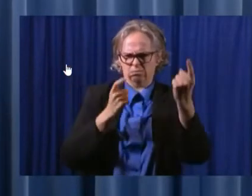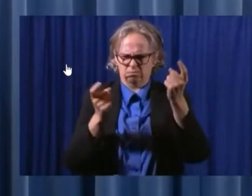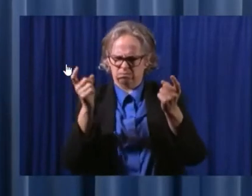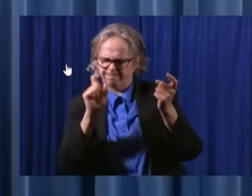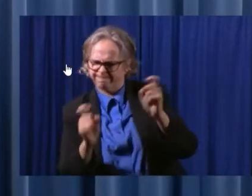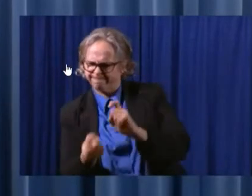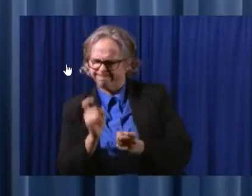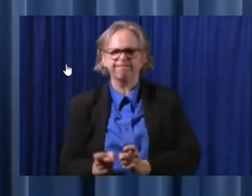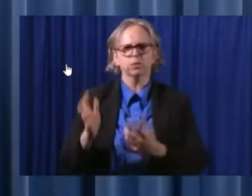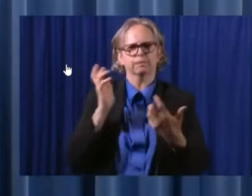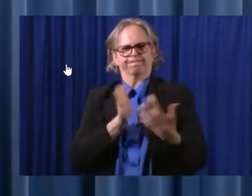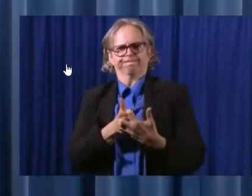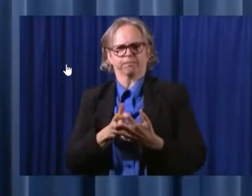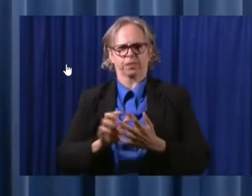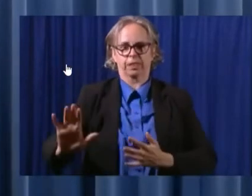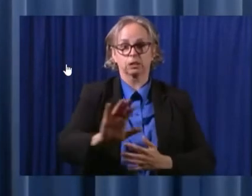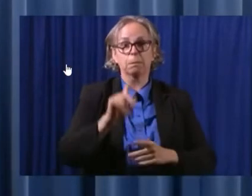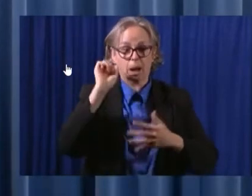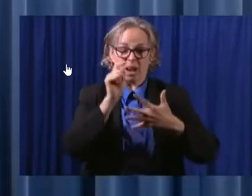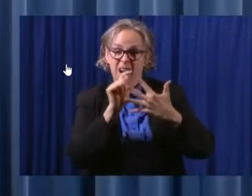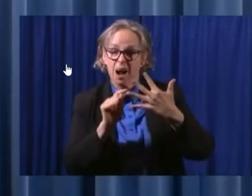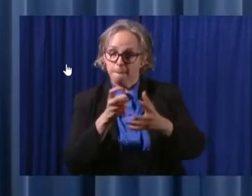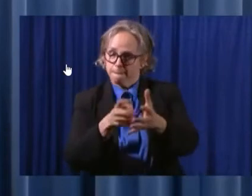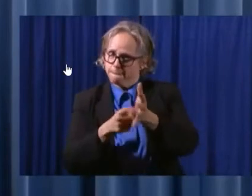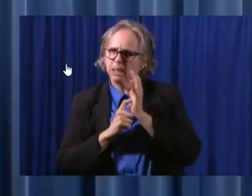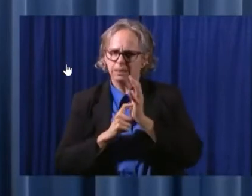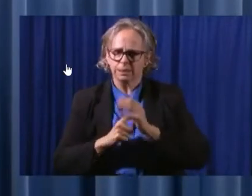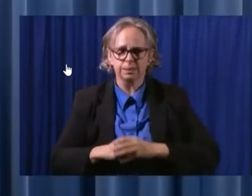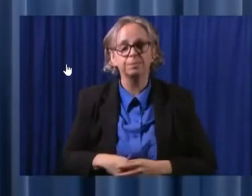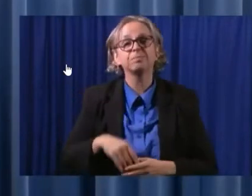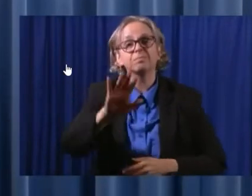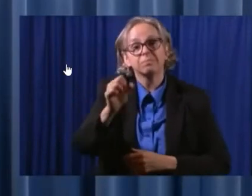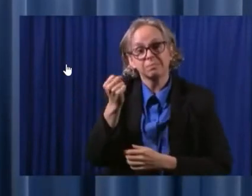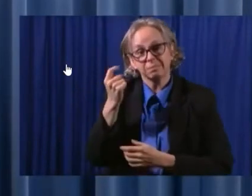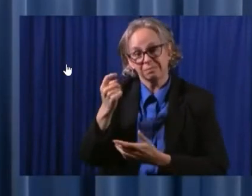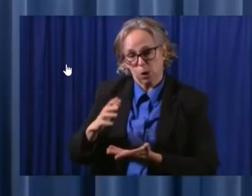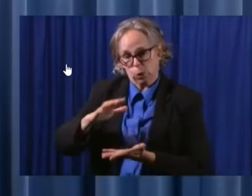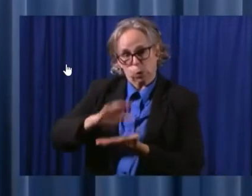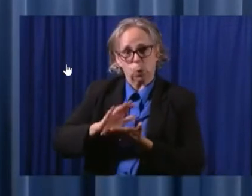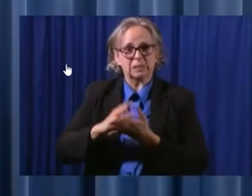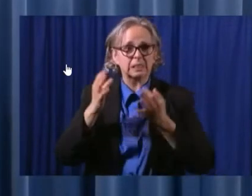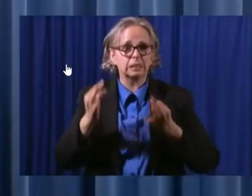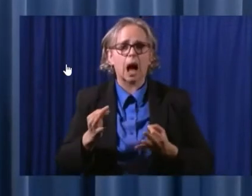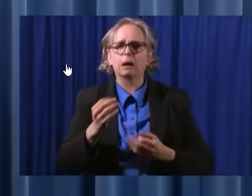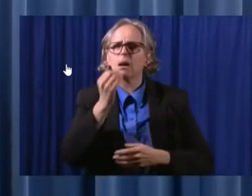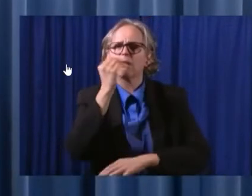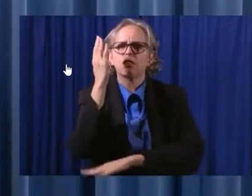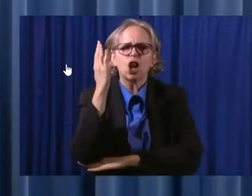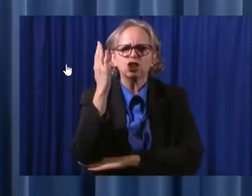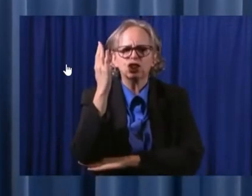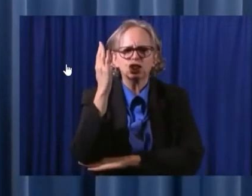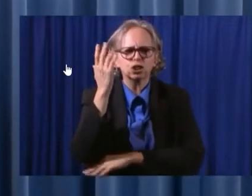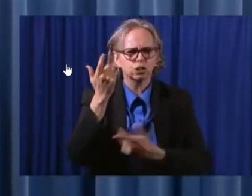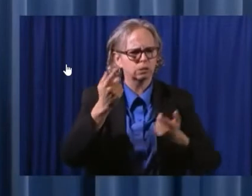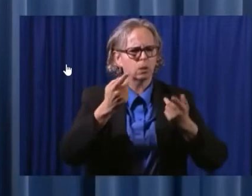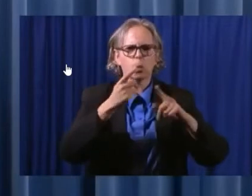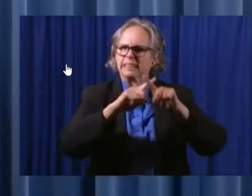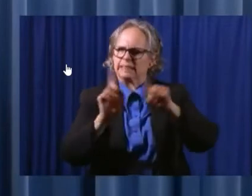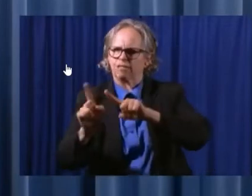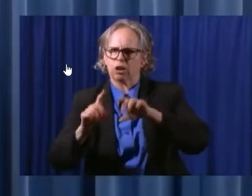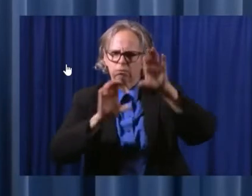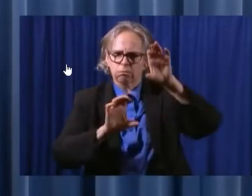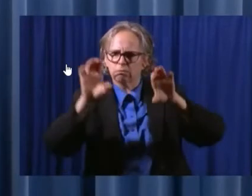these aspirational goals. Some schools may decide to stagger lunch times Others may decide that students should eat in their